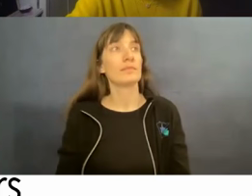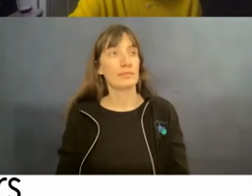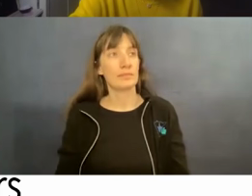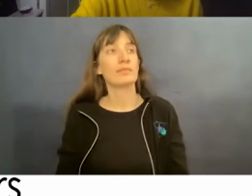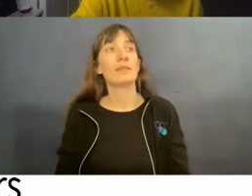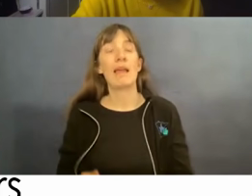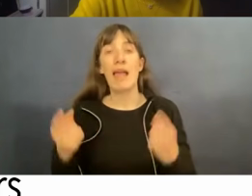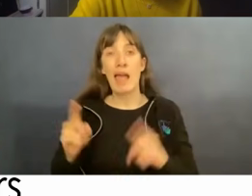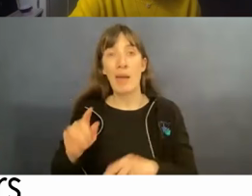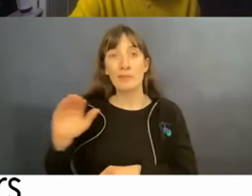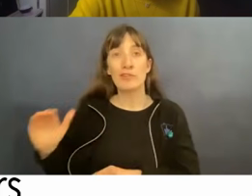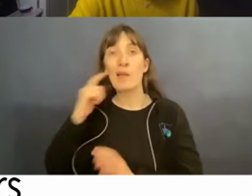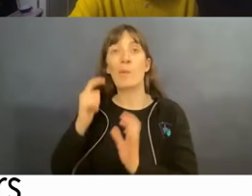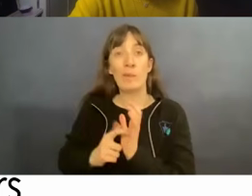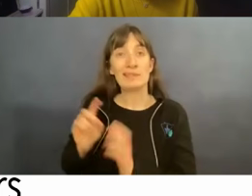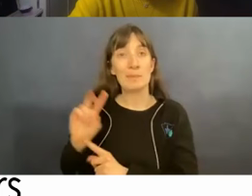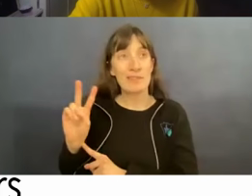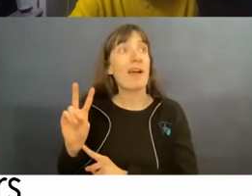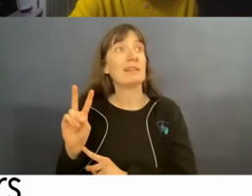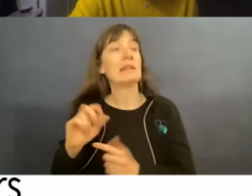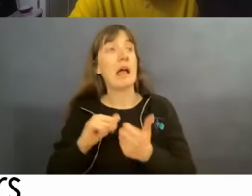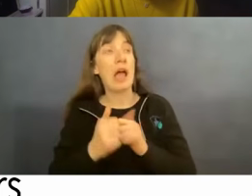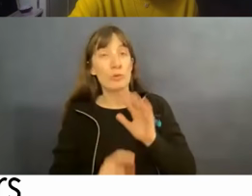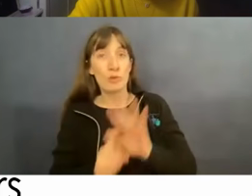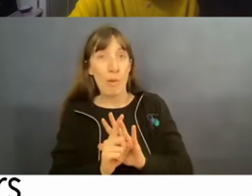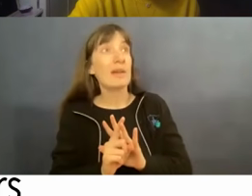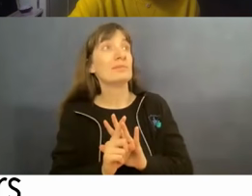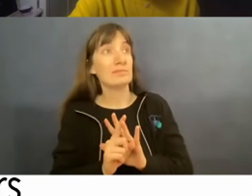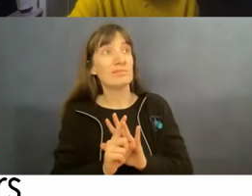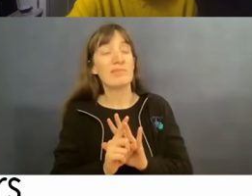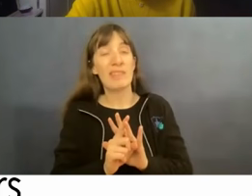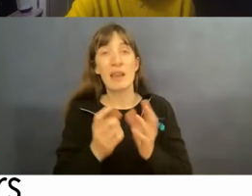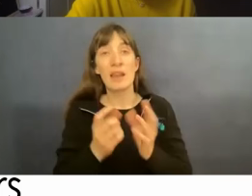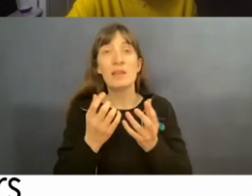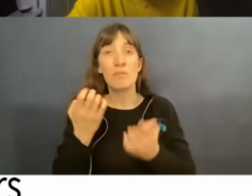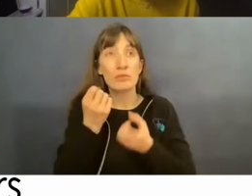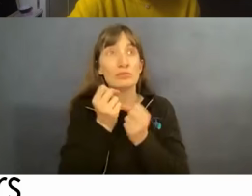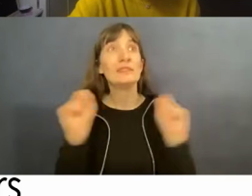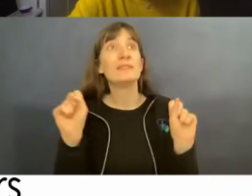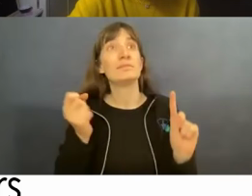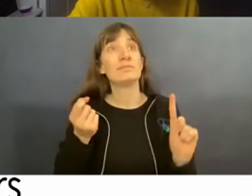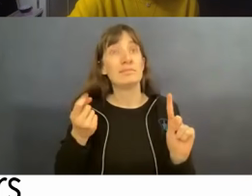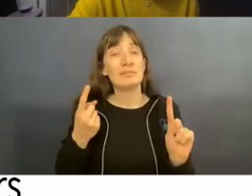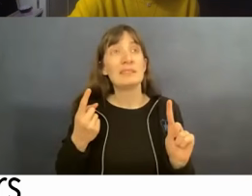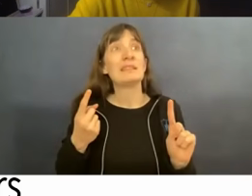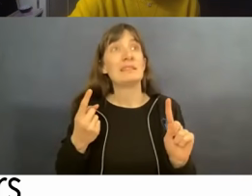domestic violence. So, again, that fear of vulnerability, needing to prioritize physical safety of self and others. Maybe they're not